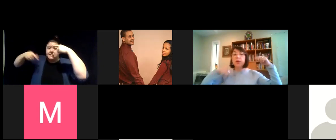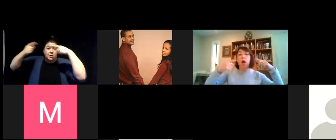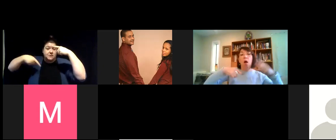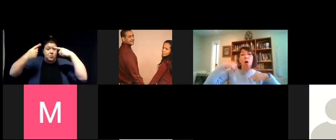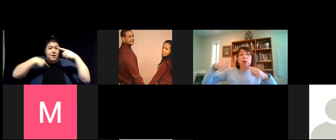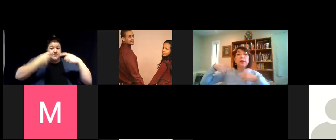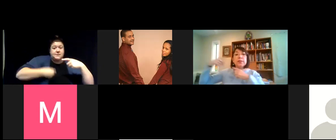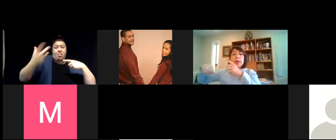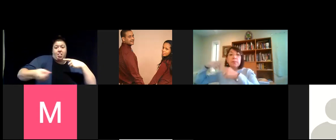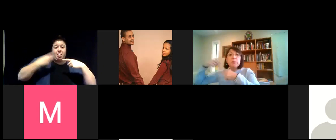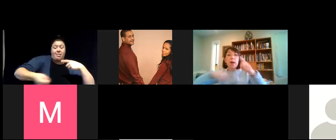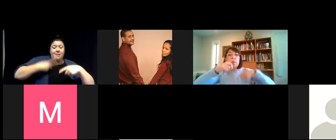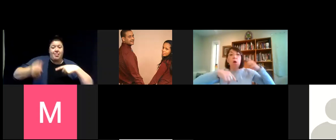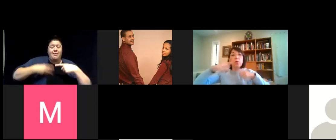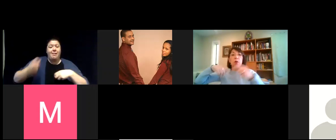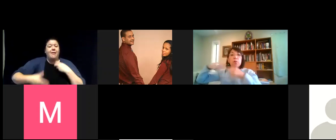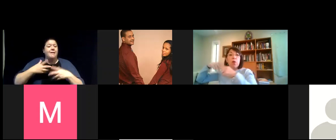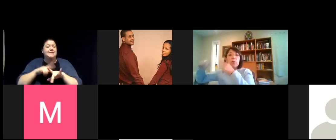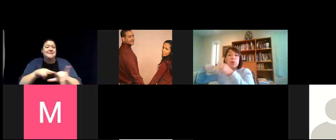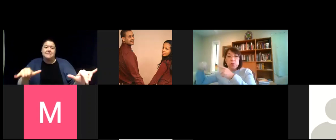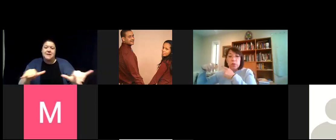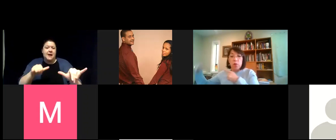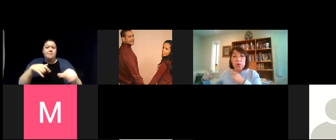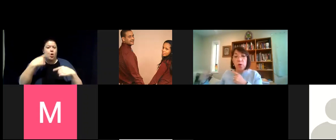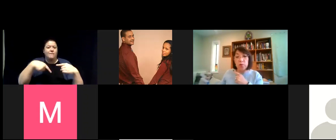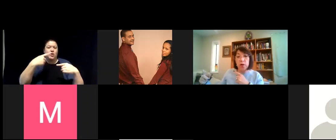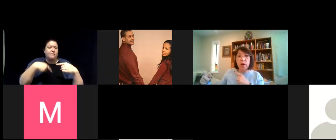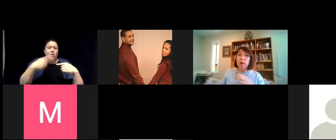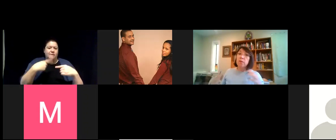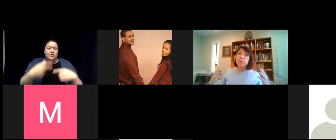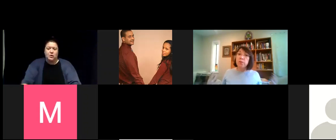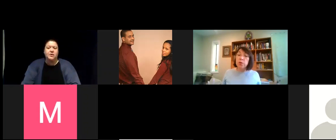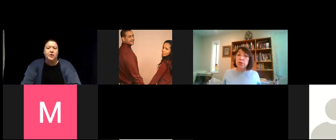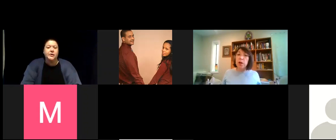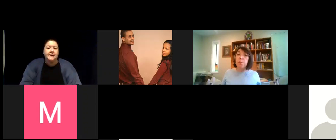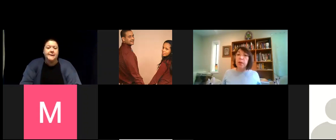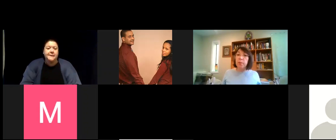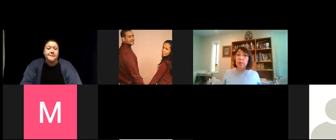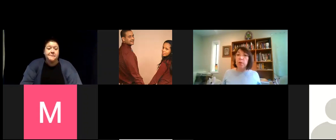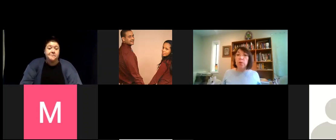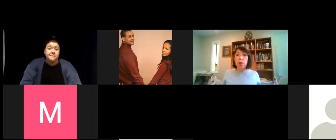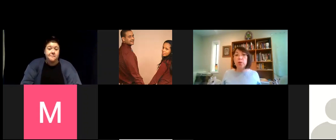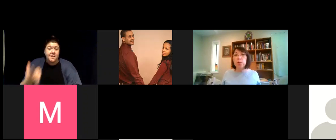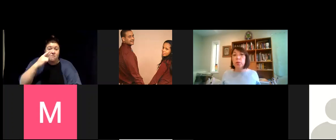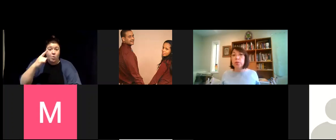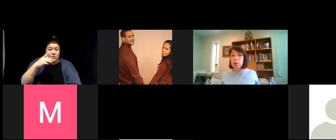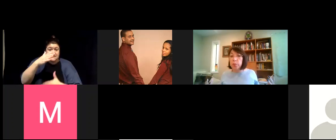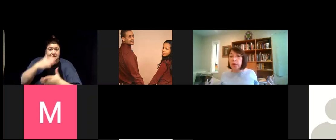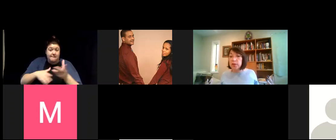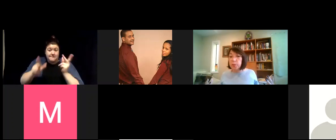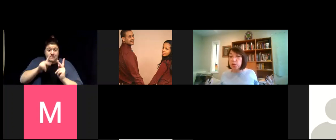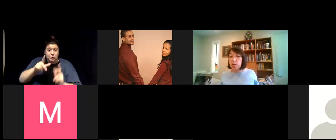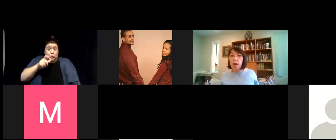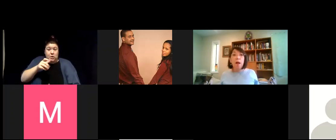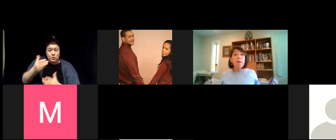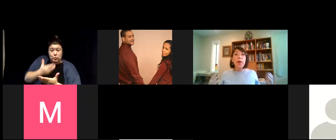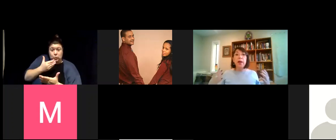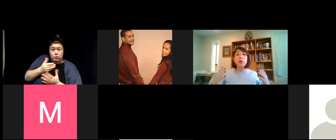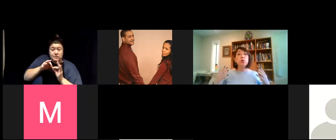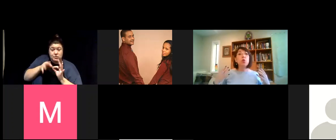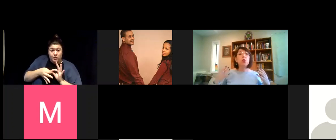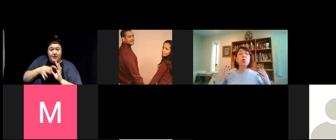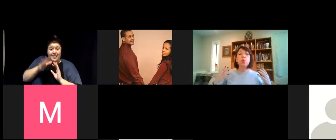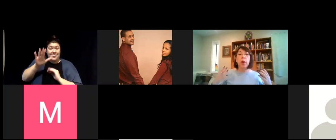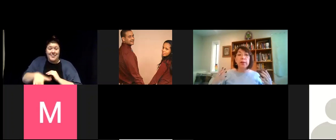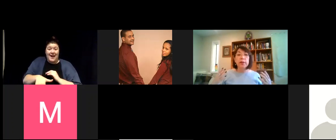processing, rendering, all at the same time, over and over and over and over and over and over. For some people who are new to interpreting especially,